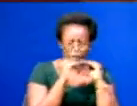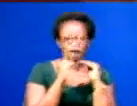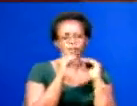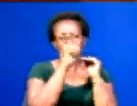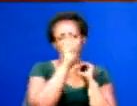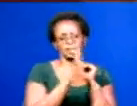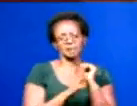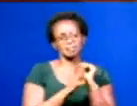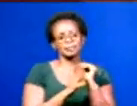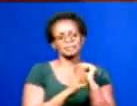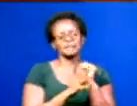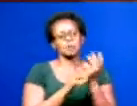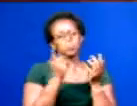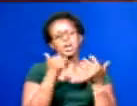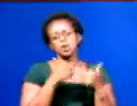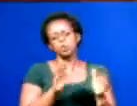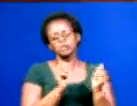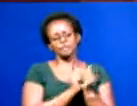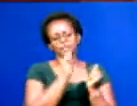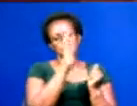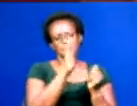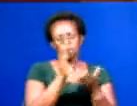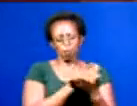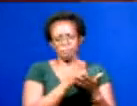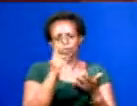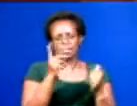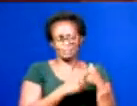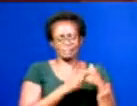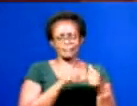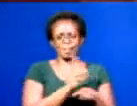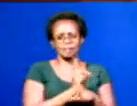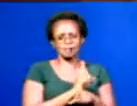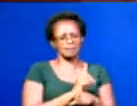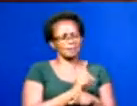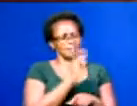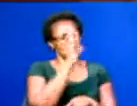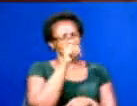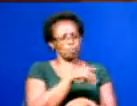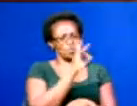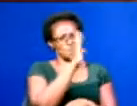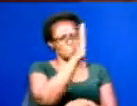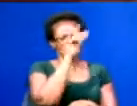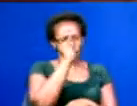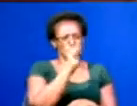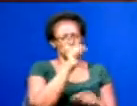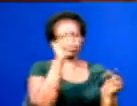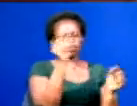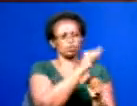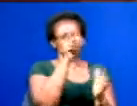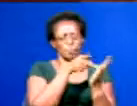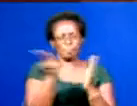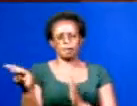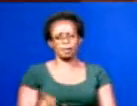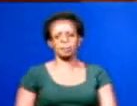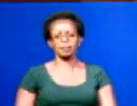in 26 minutes, Mr. Speaker, is very unfortunate, Mr. Speaker. They should be paid. I want to appeal to the CS Machoko,